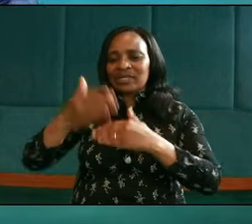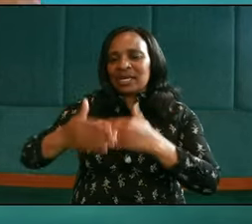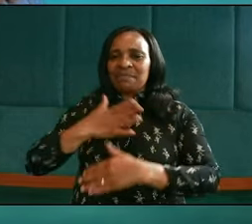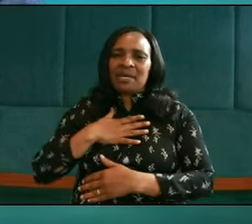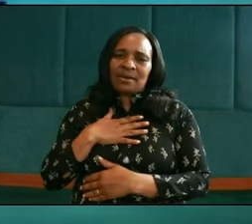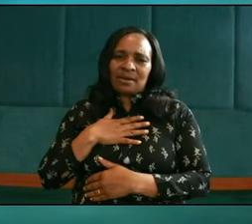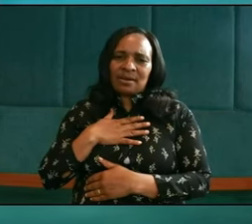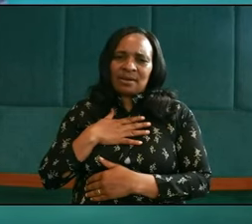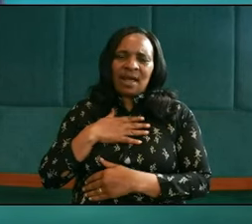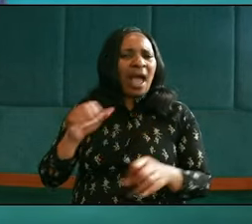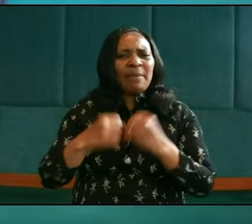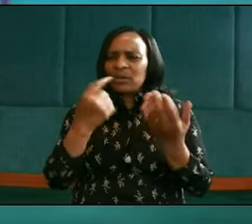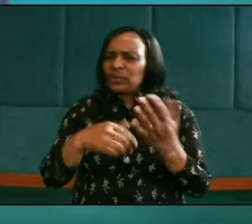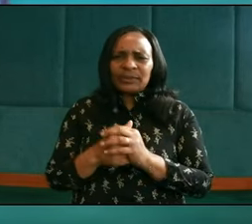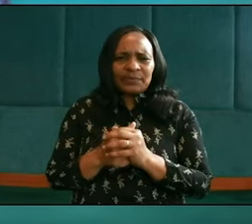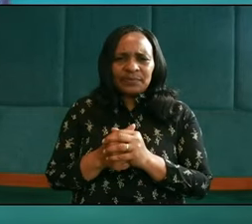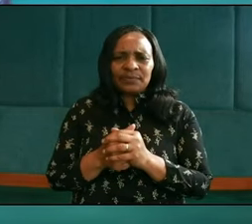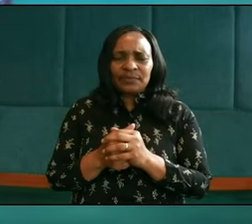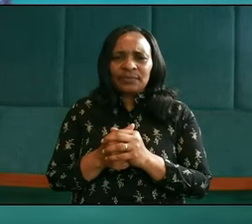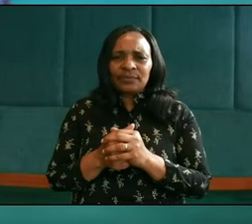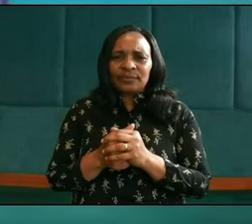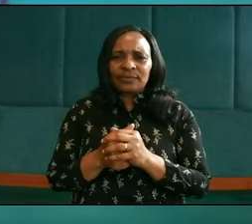side? What could have happened?